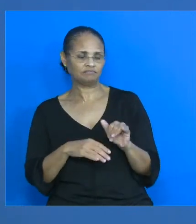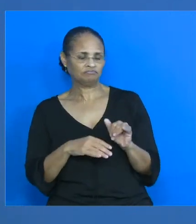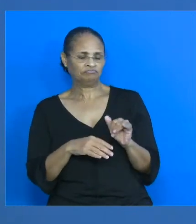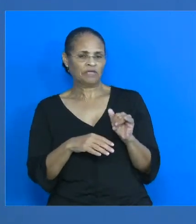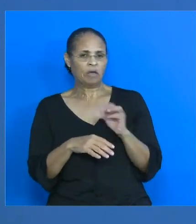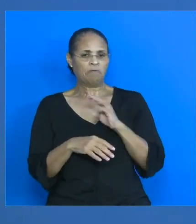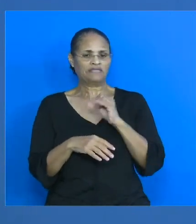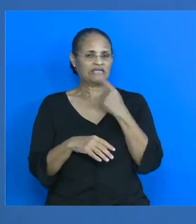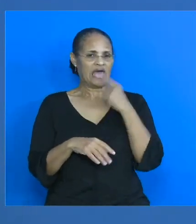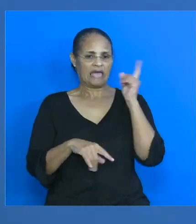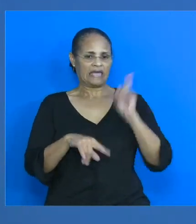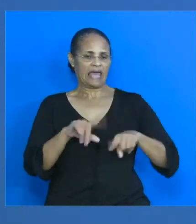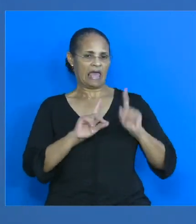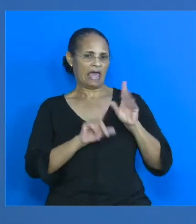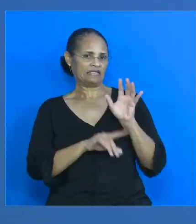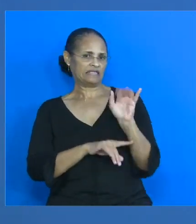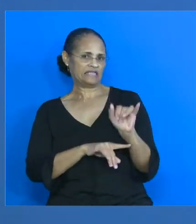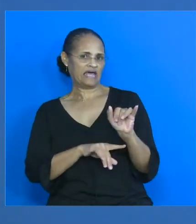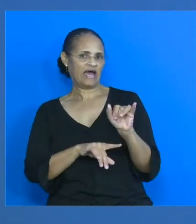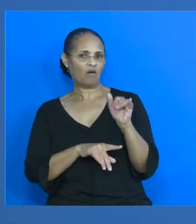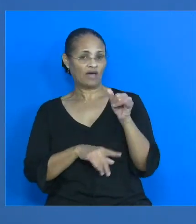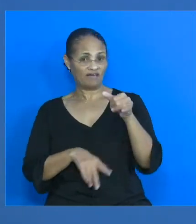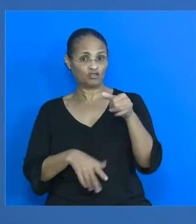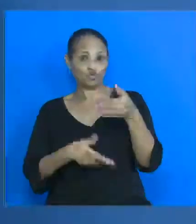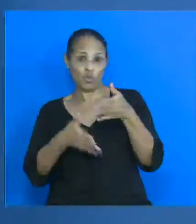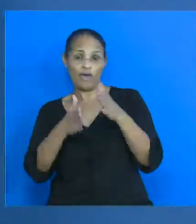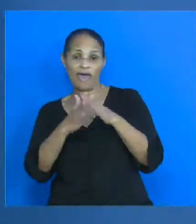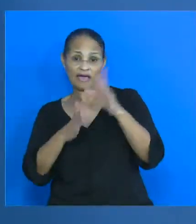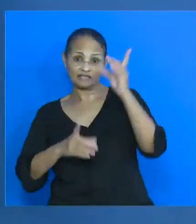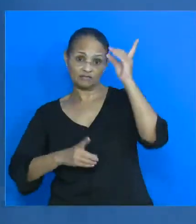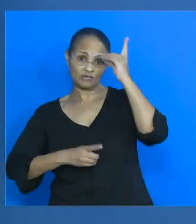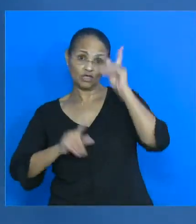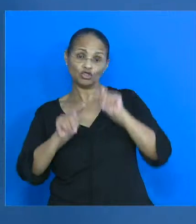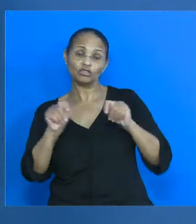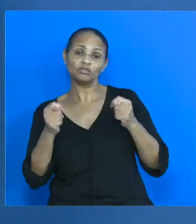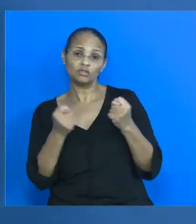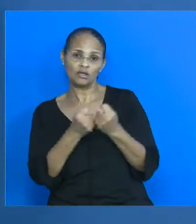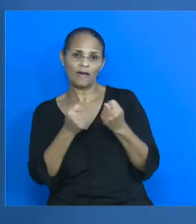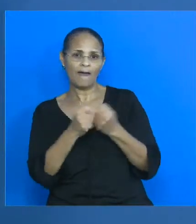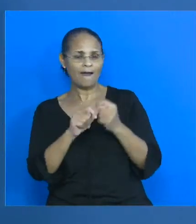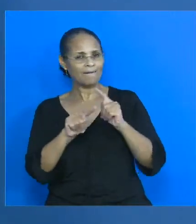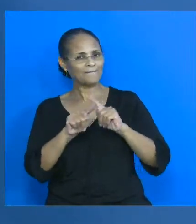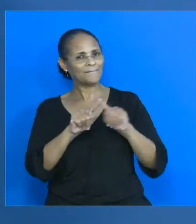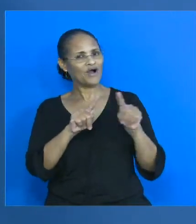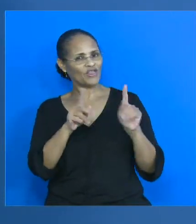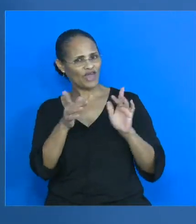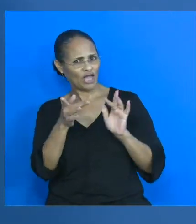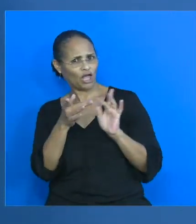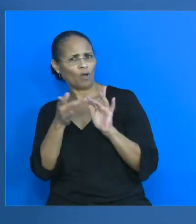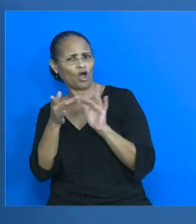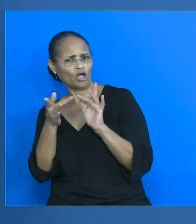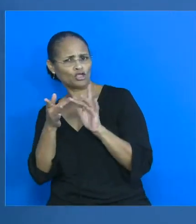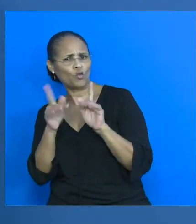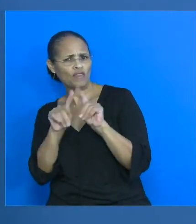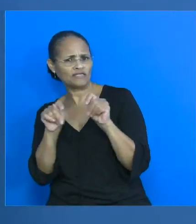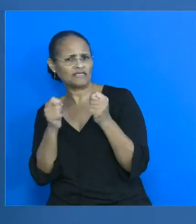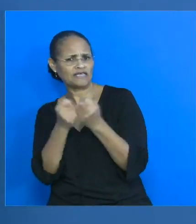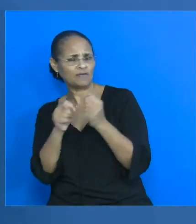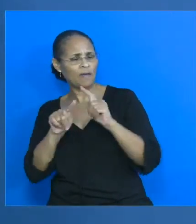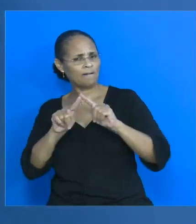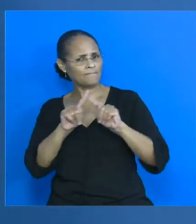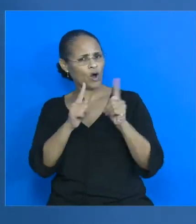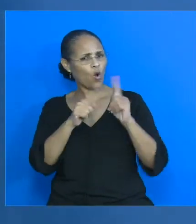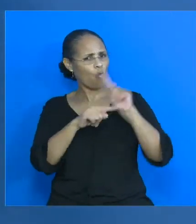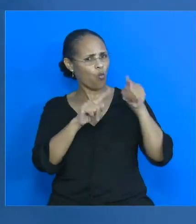ask the epidemiology team. I do know that they do keep in contact with individuals. However, once they're deemed